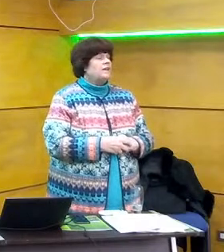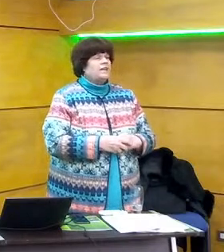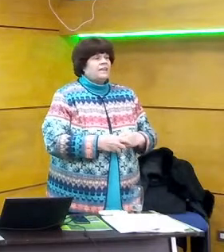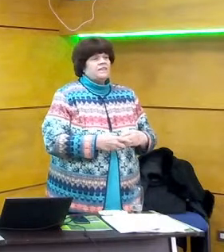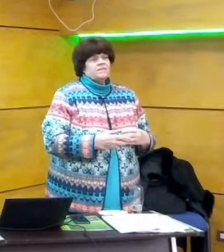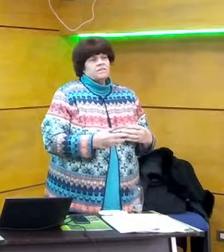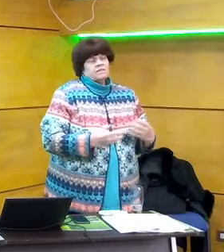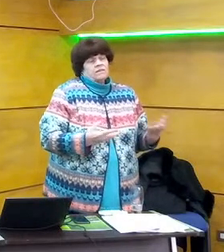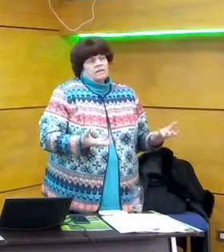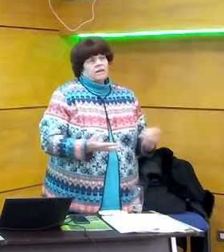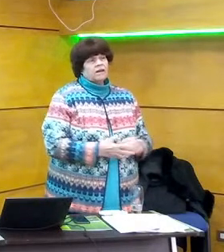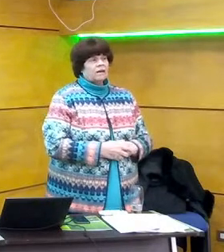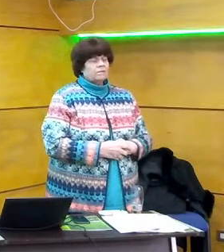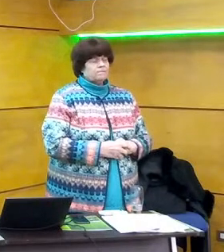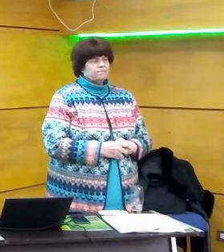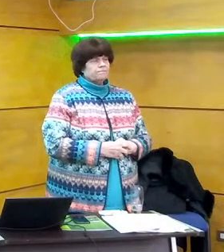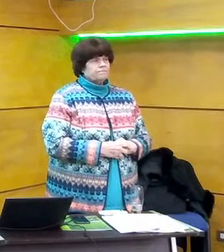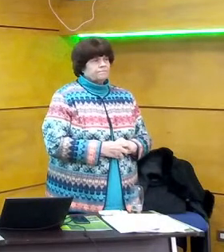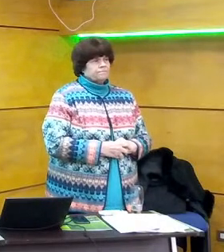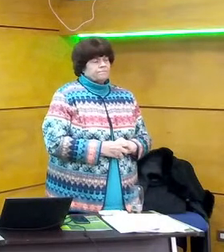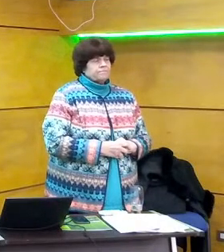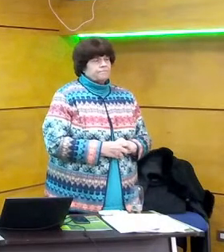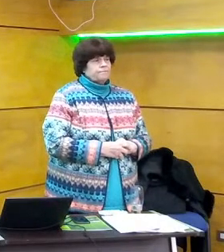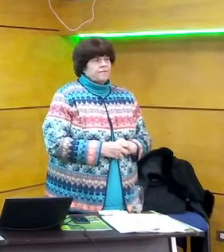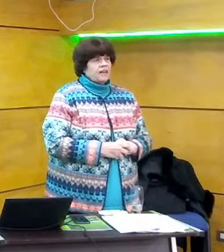people, his